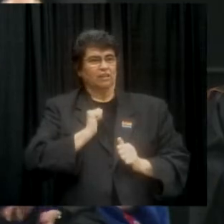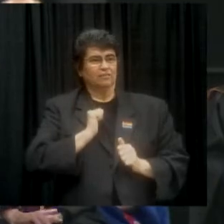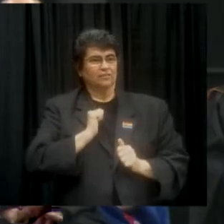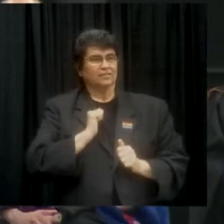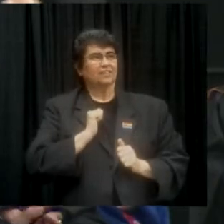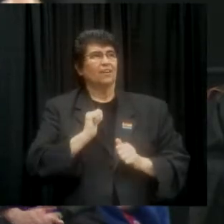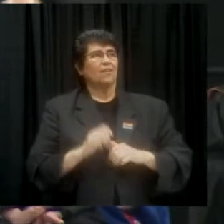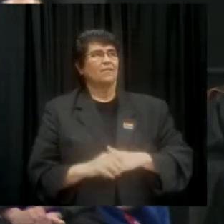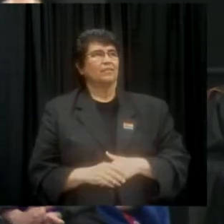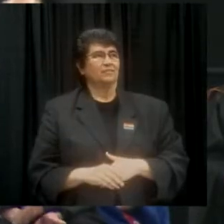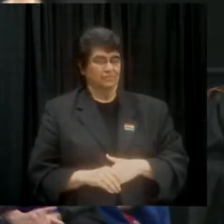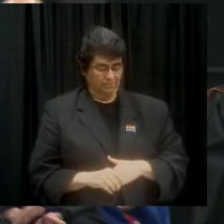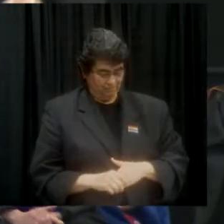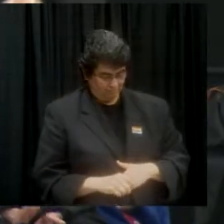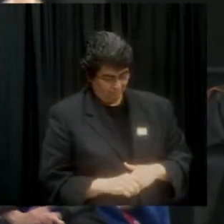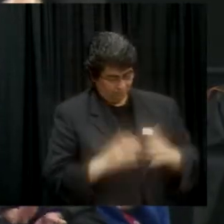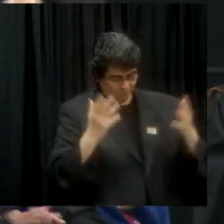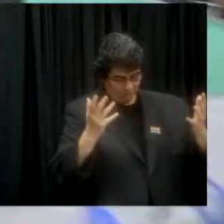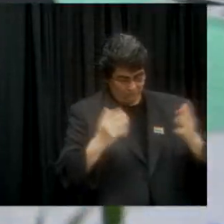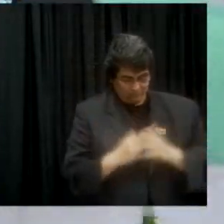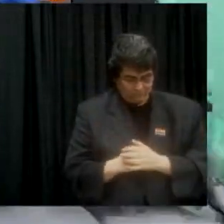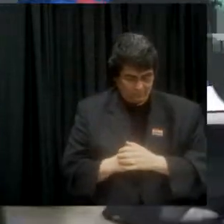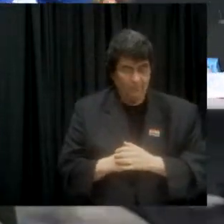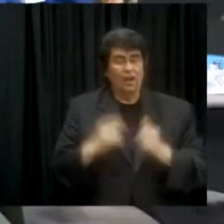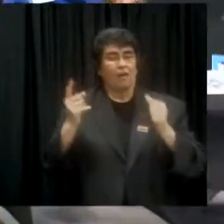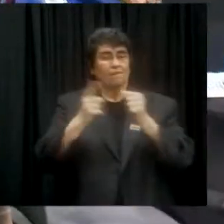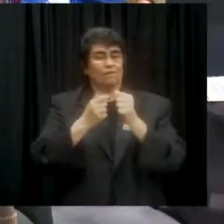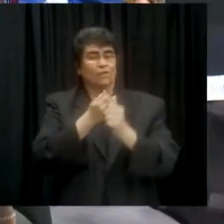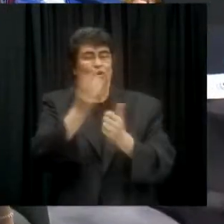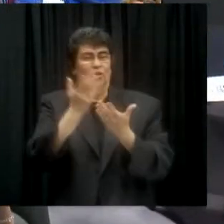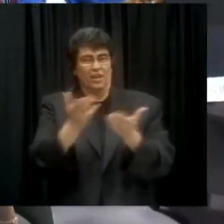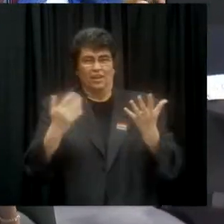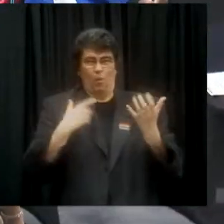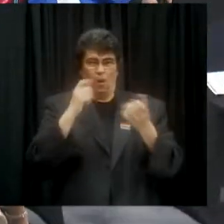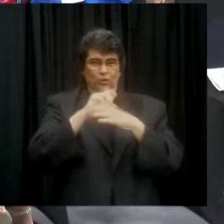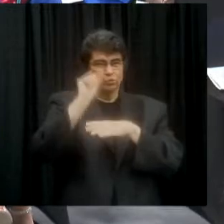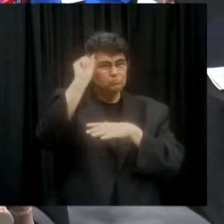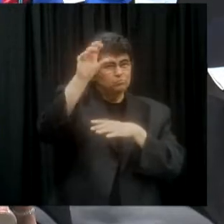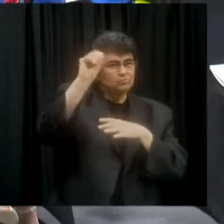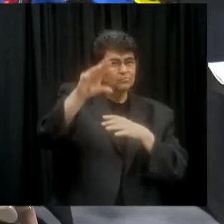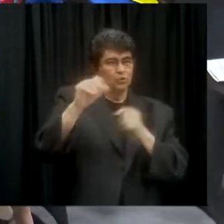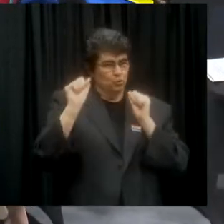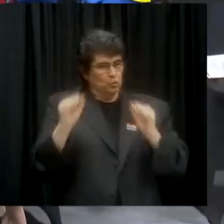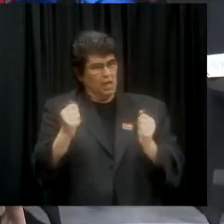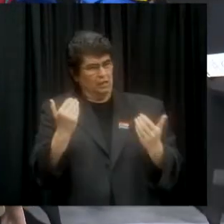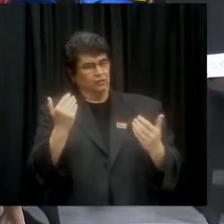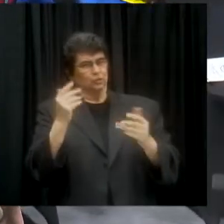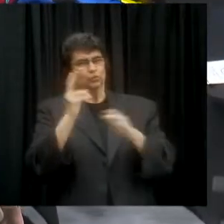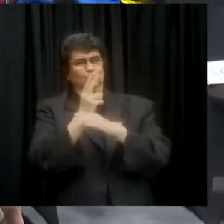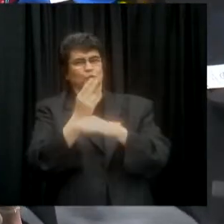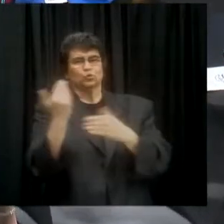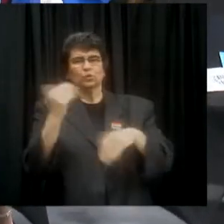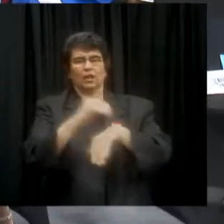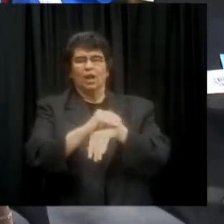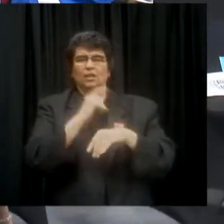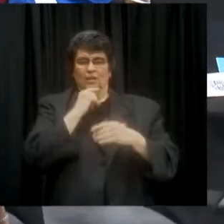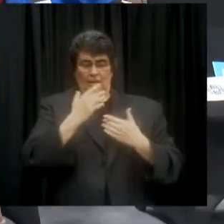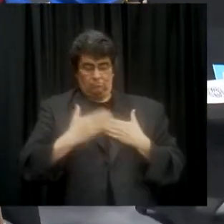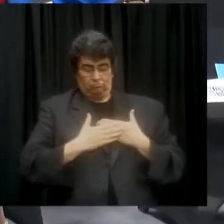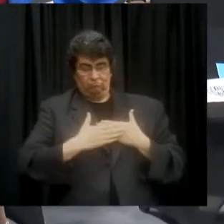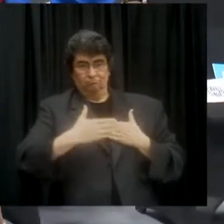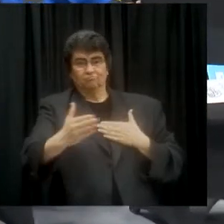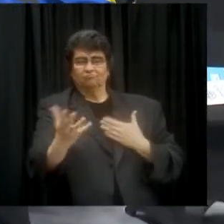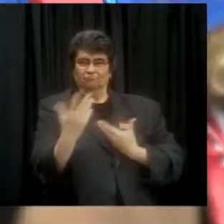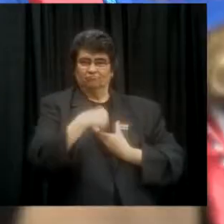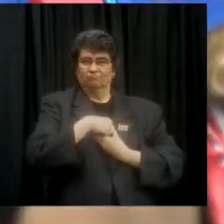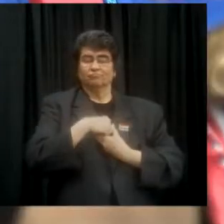right? So I just have a few things I want to share with you guys that you guys can apply, even tonight. And I want you guys to carry it out through your lives,